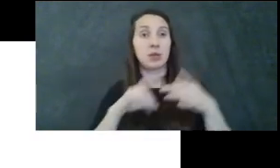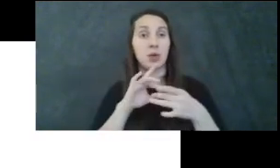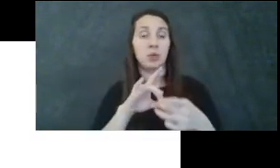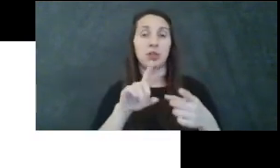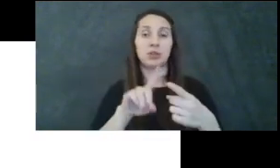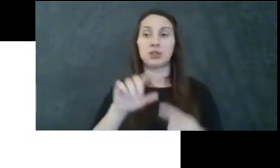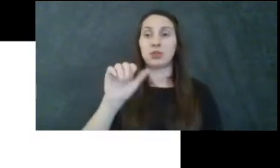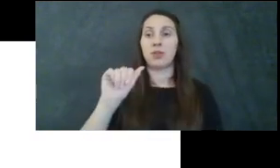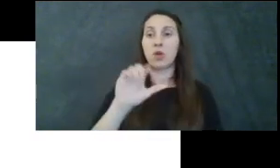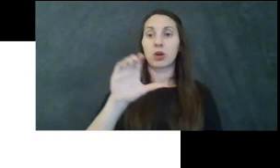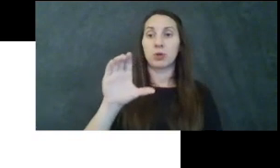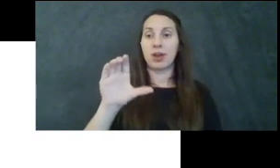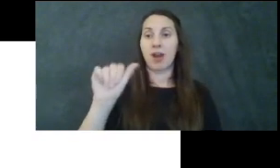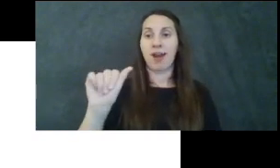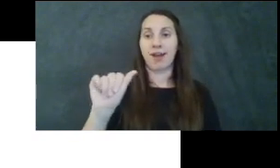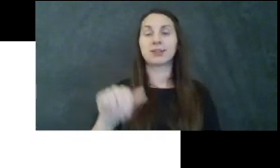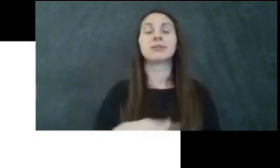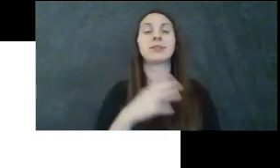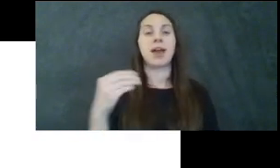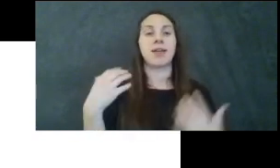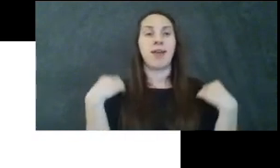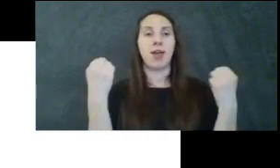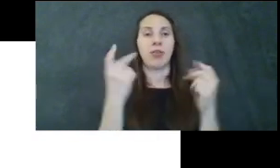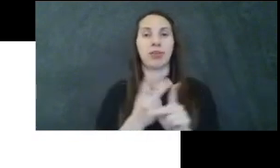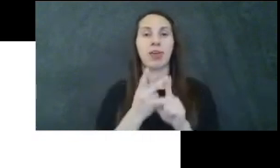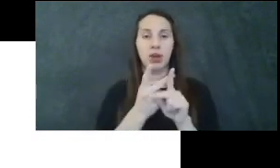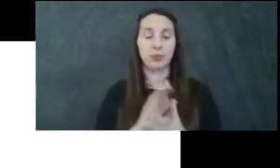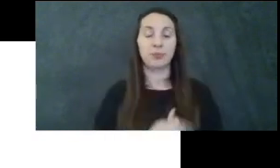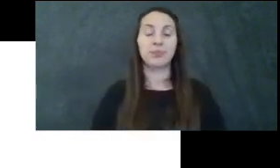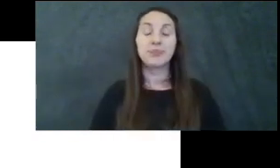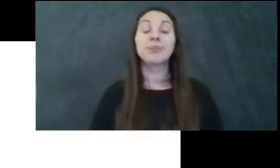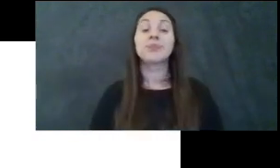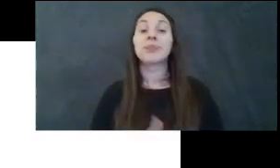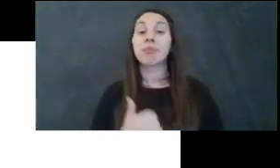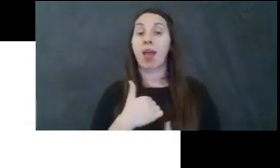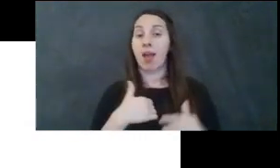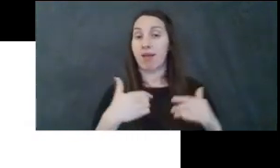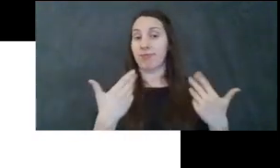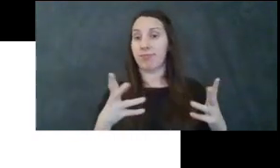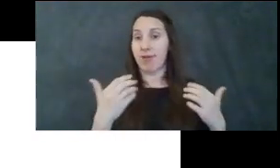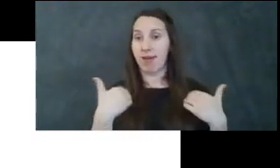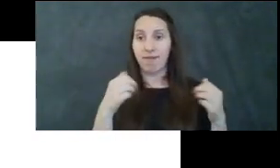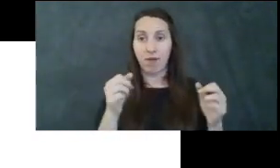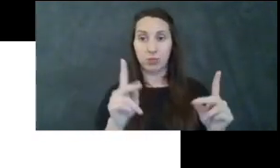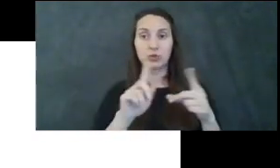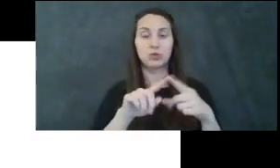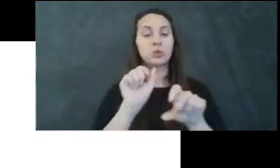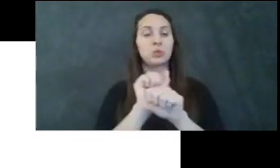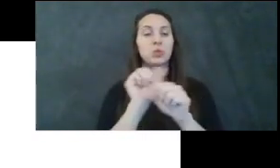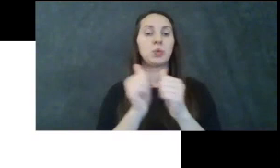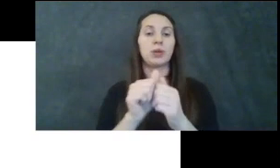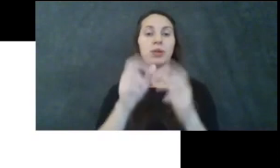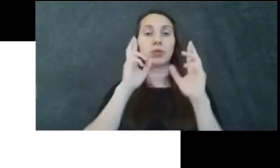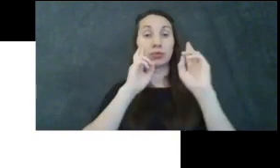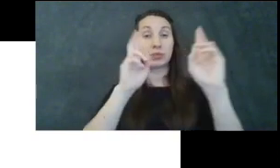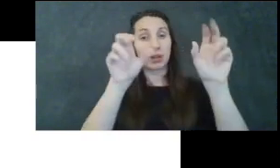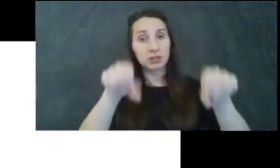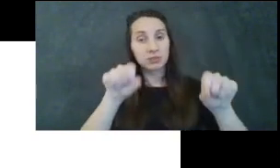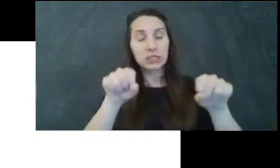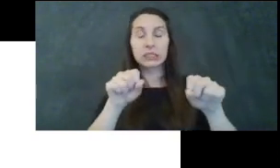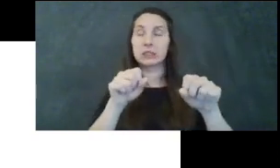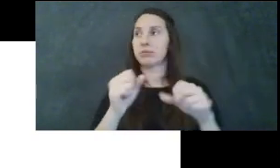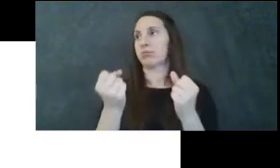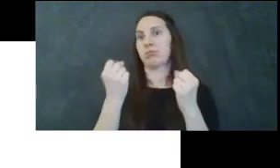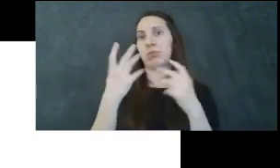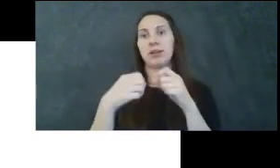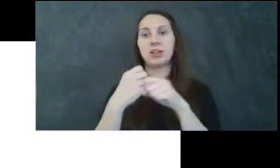and healthcare. I've had the opportunity to work with Respectability over a number of